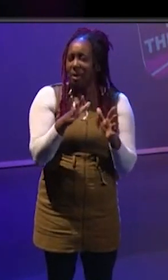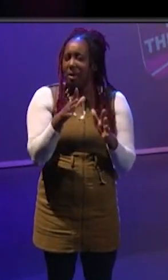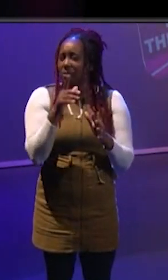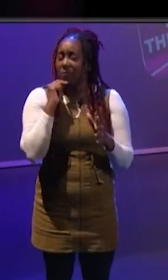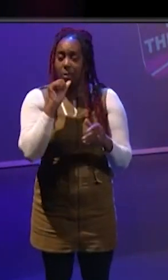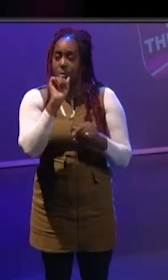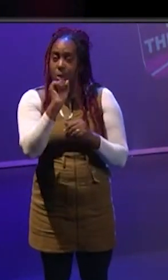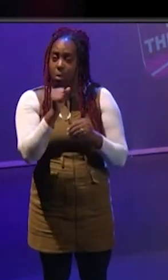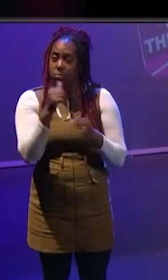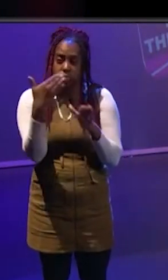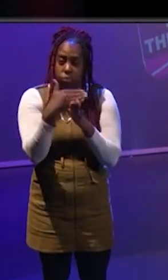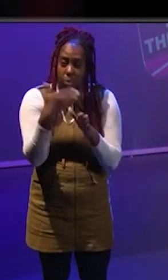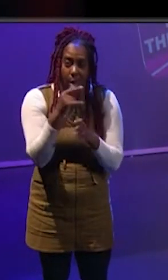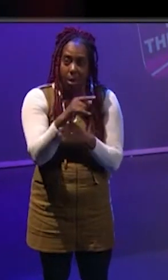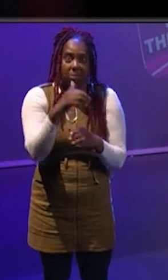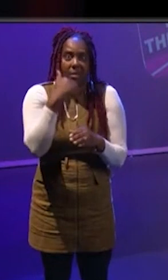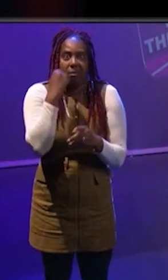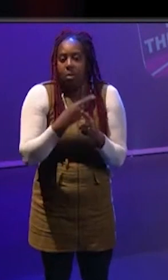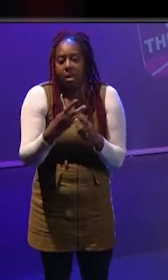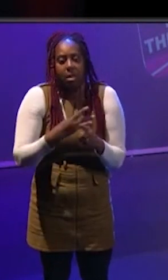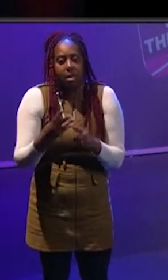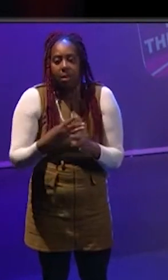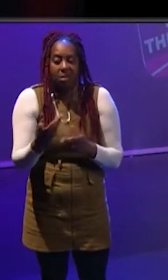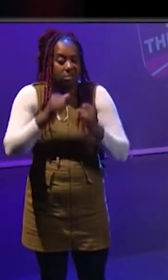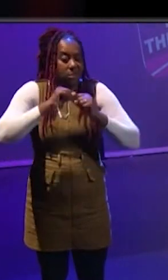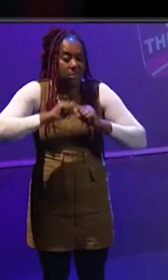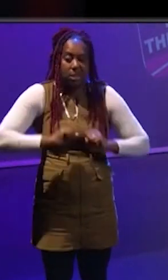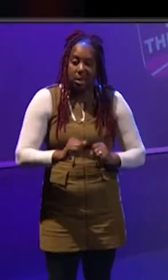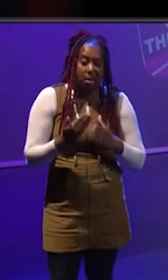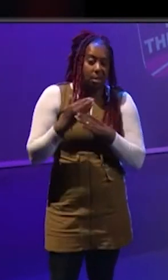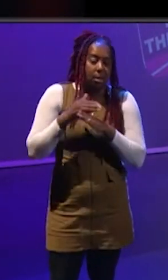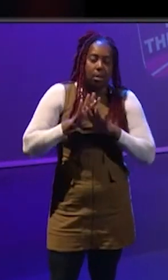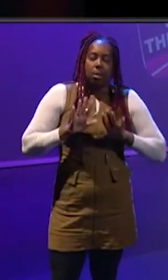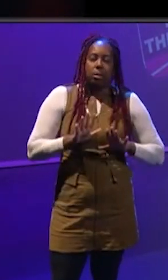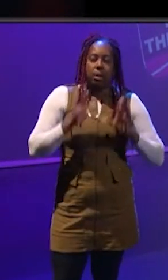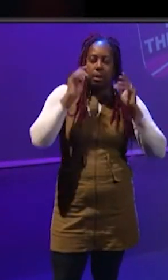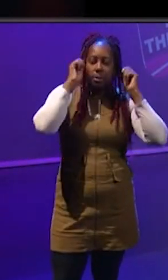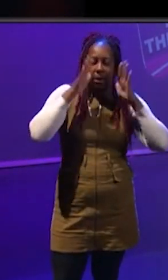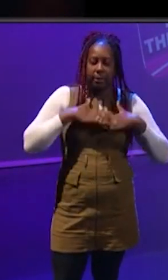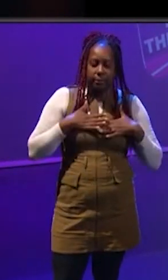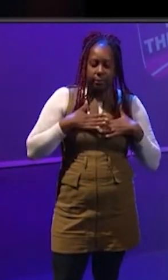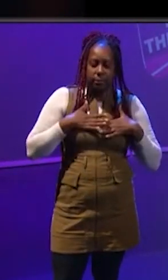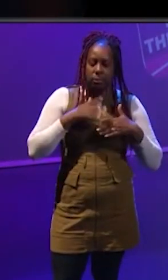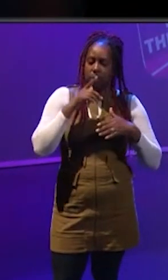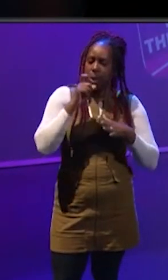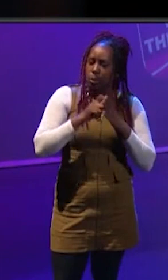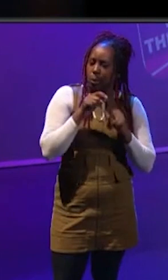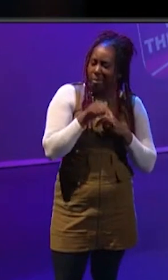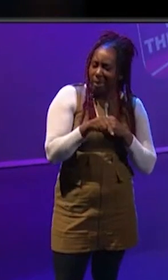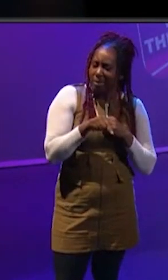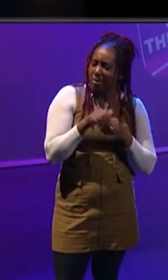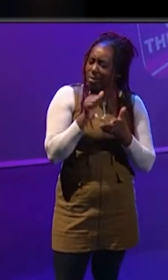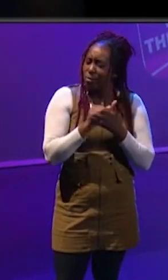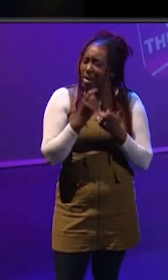throughout your entire career. I do that most weeks. I just sort of sit down at the end of a busy week and go, is this the right thing for me to be doing? Am I still learning? Am I